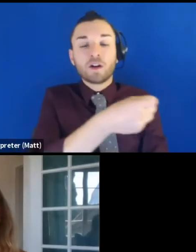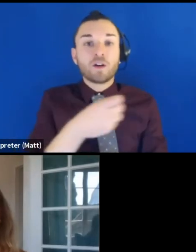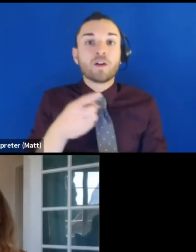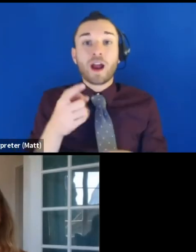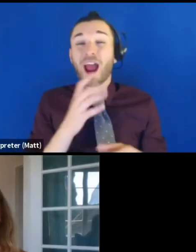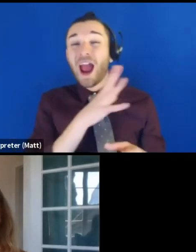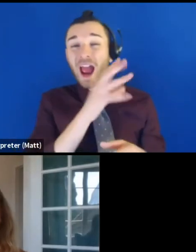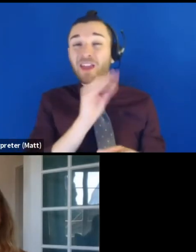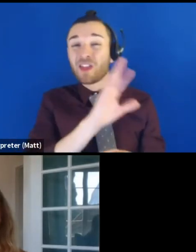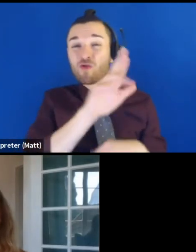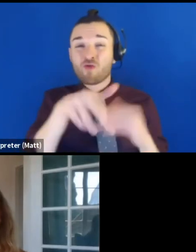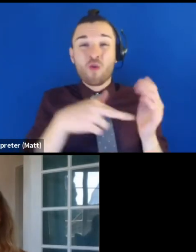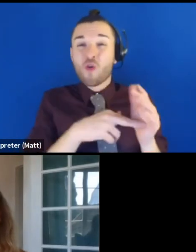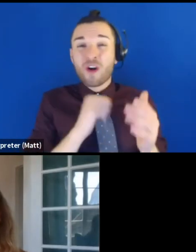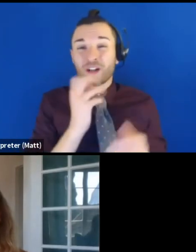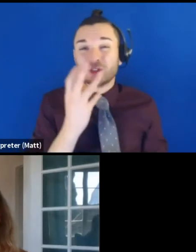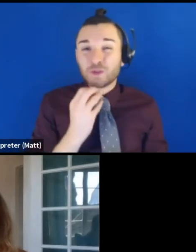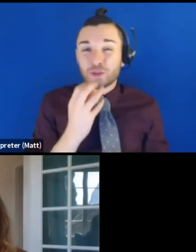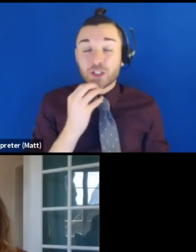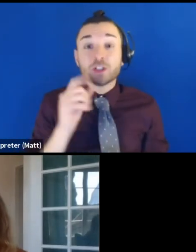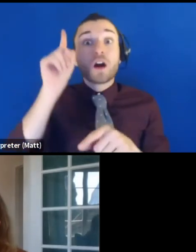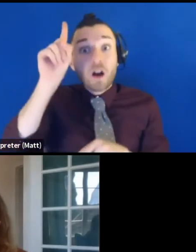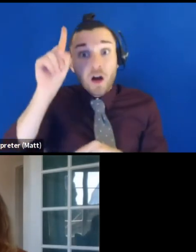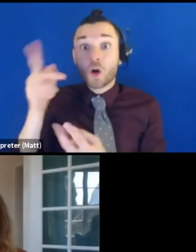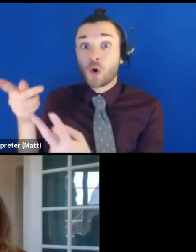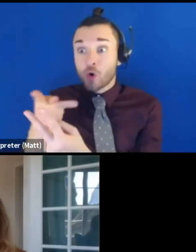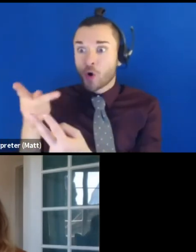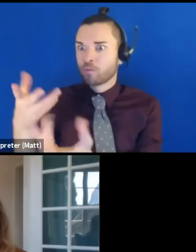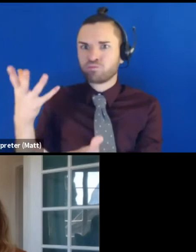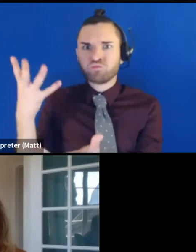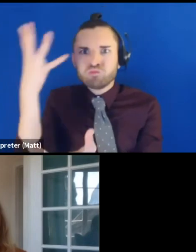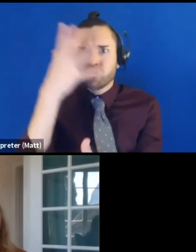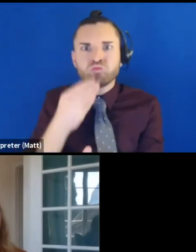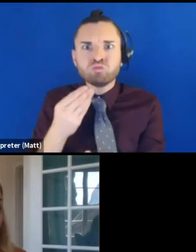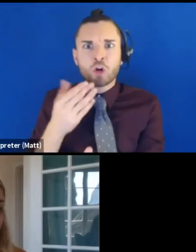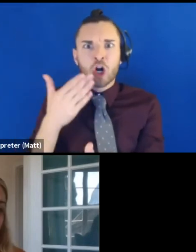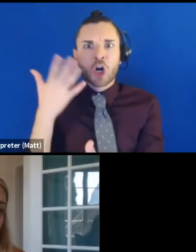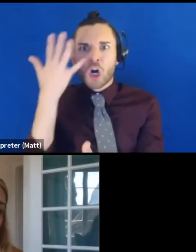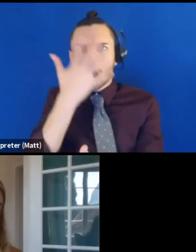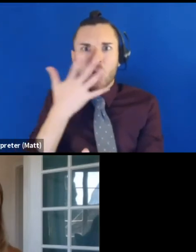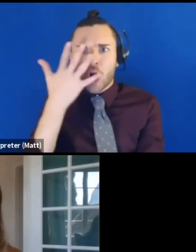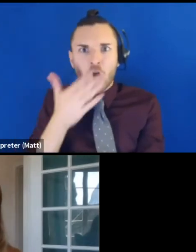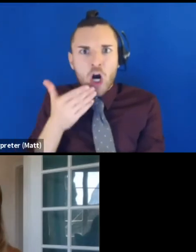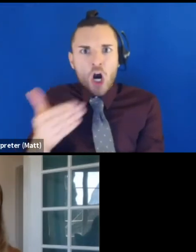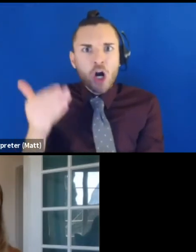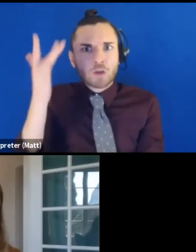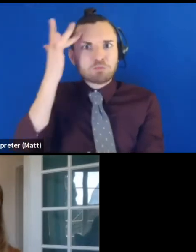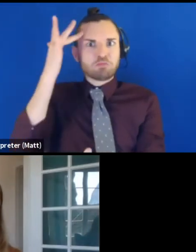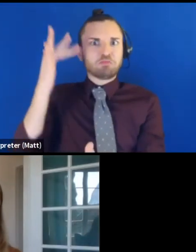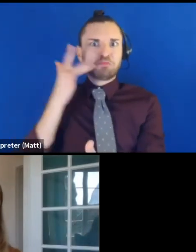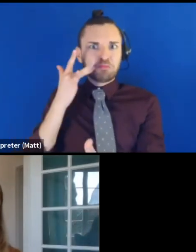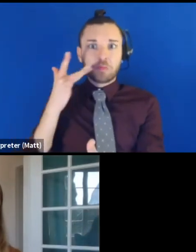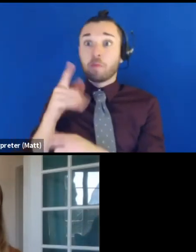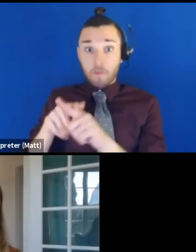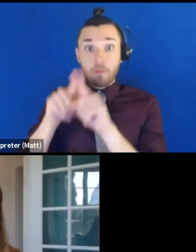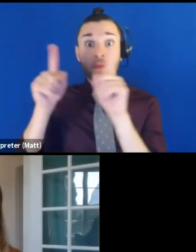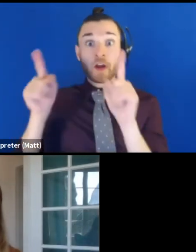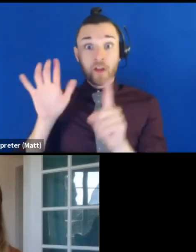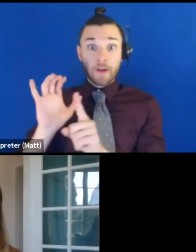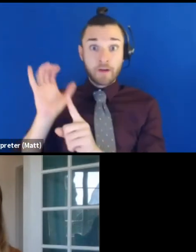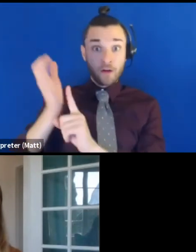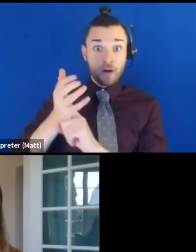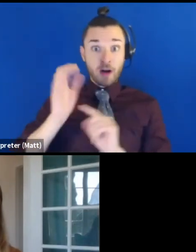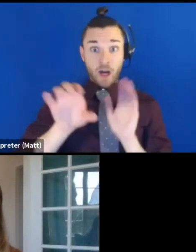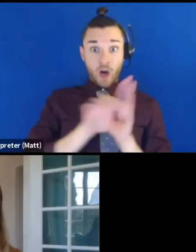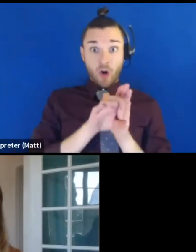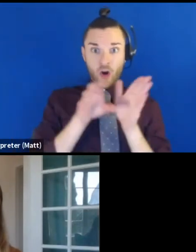time. These are two Jewish actresses who are really good looking in a way that's very familiar to Jewish women. But the show does not seem to me